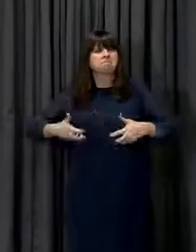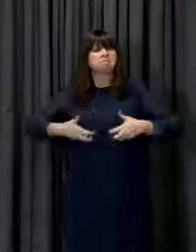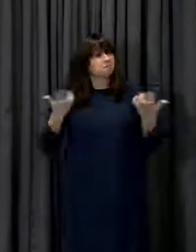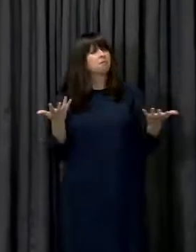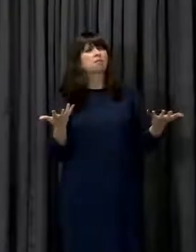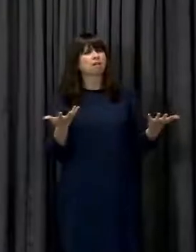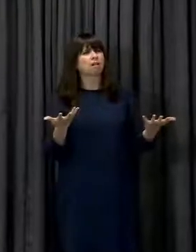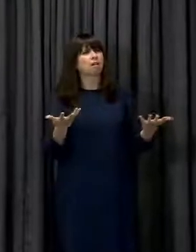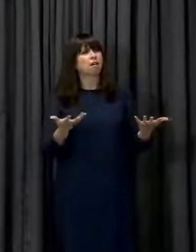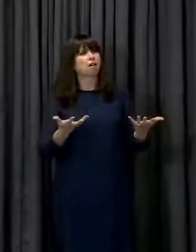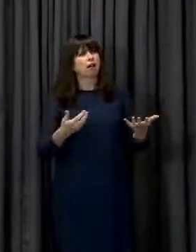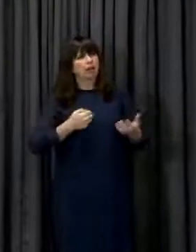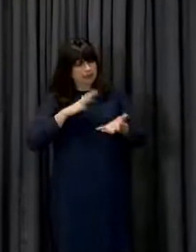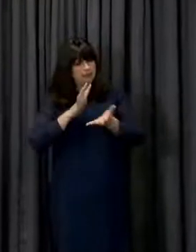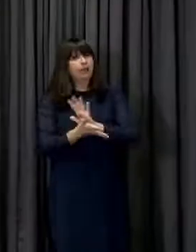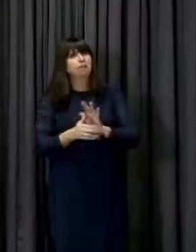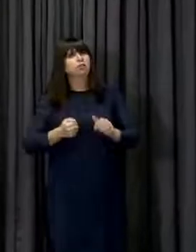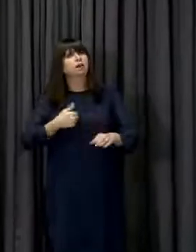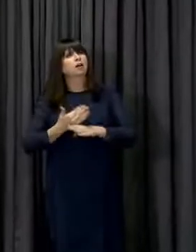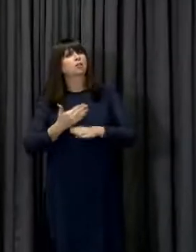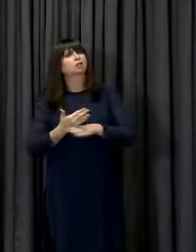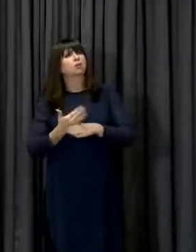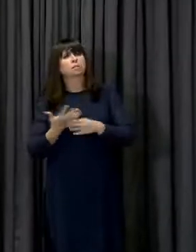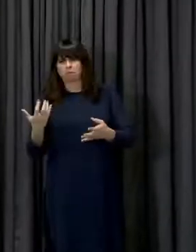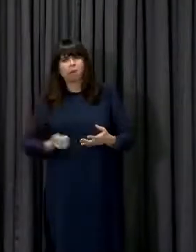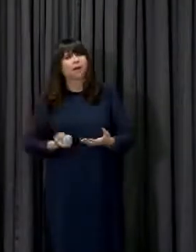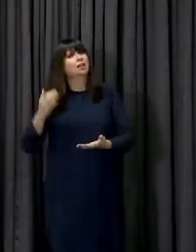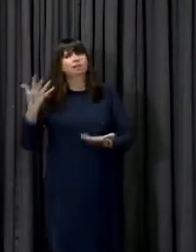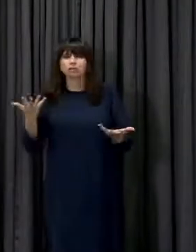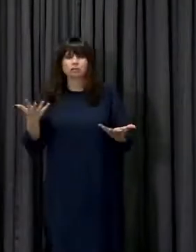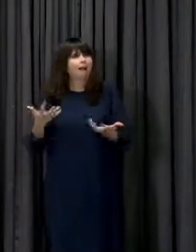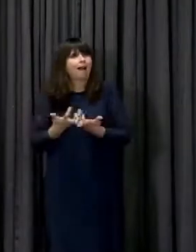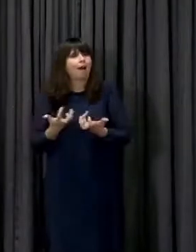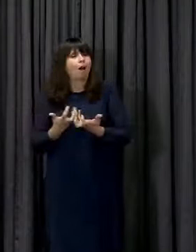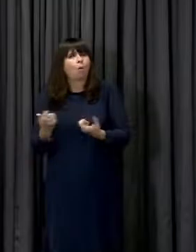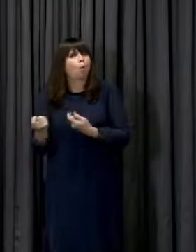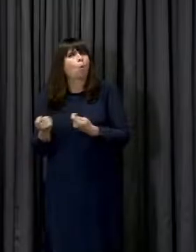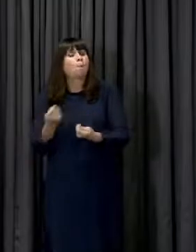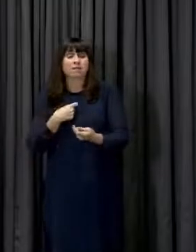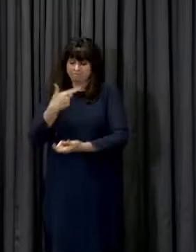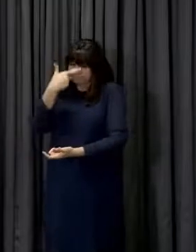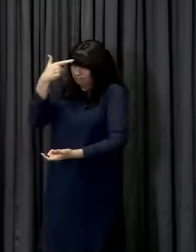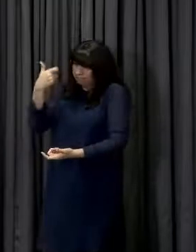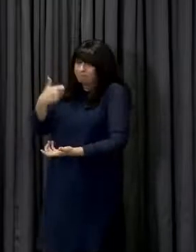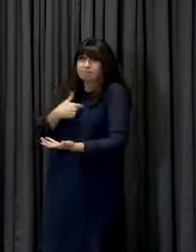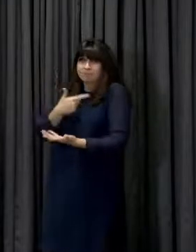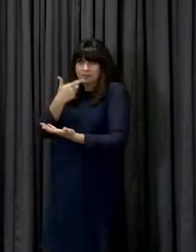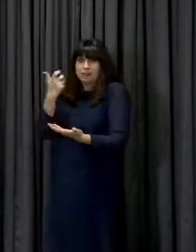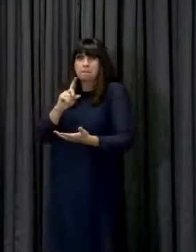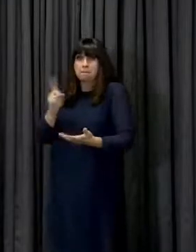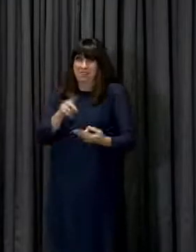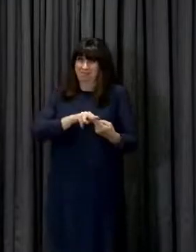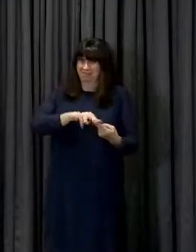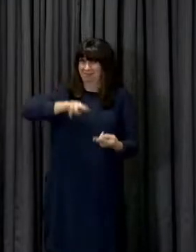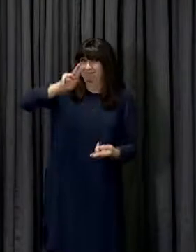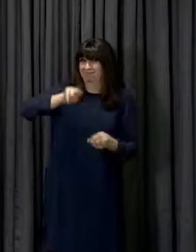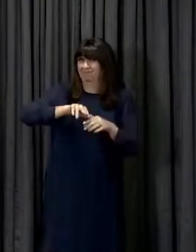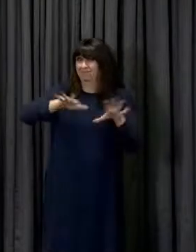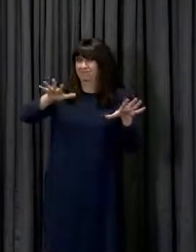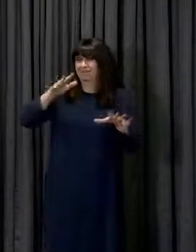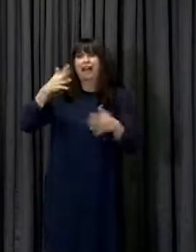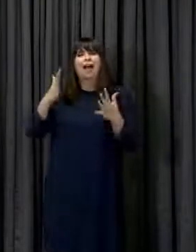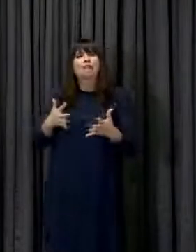real impact for those businesses. But we see from the figures, we see from the reality of where we are, that if we don't